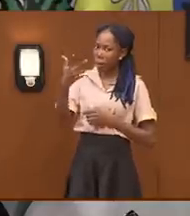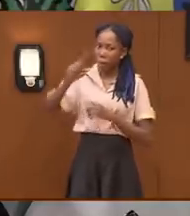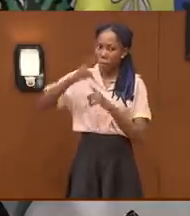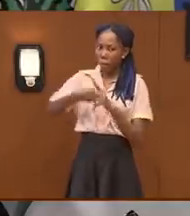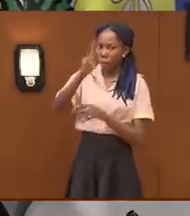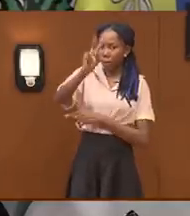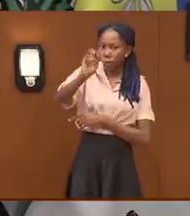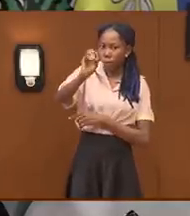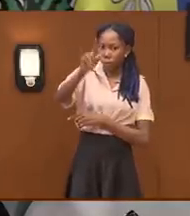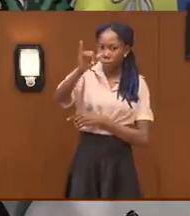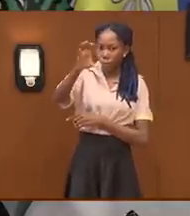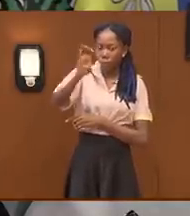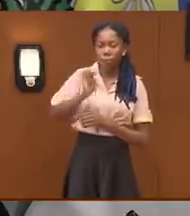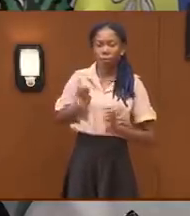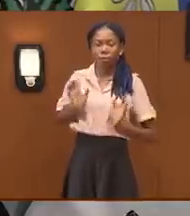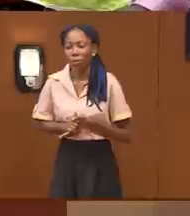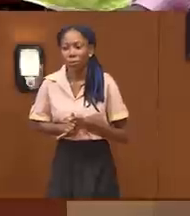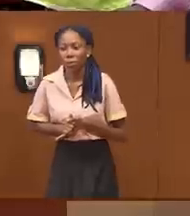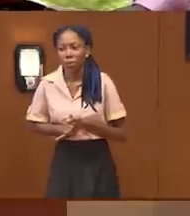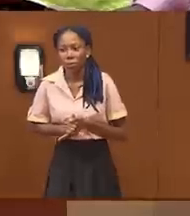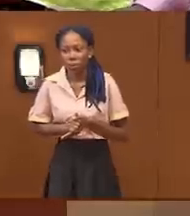accept. He shook his head the minute you said so.